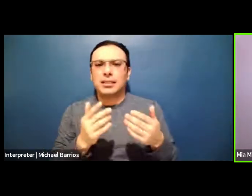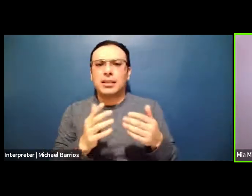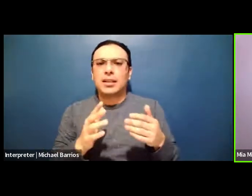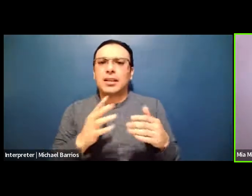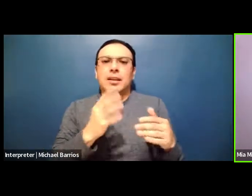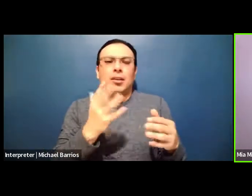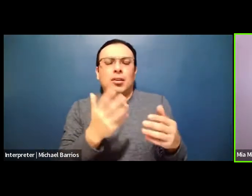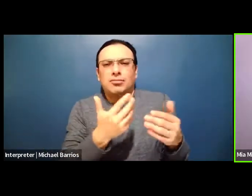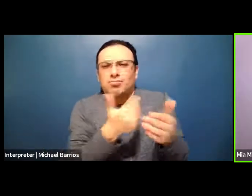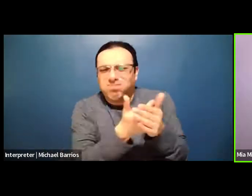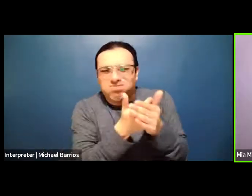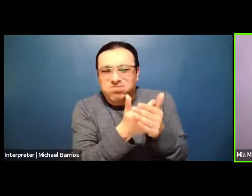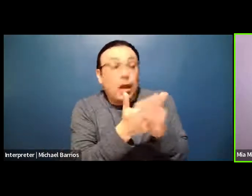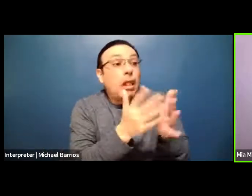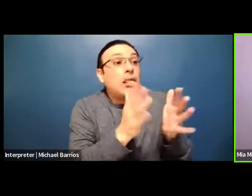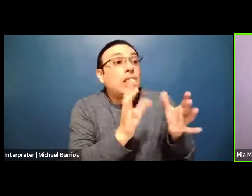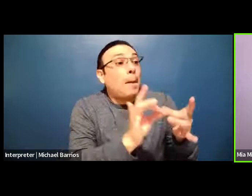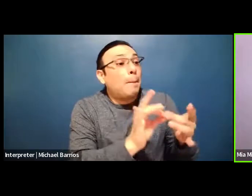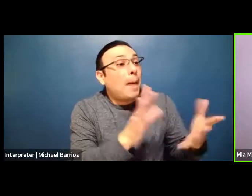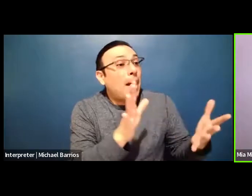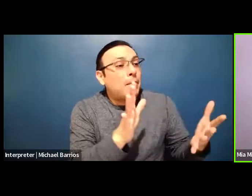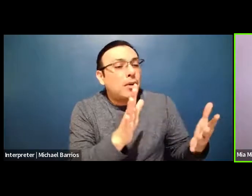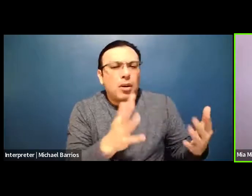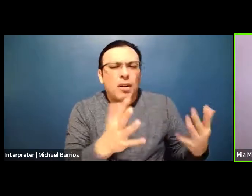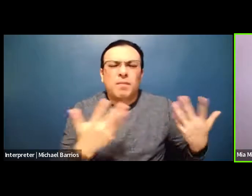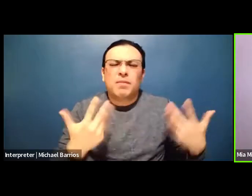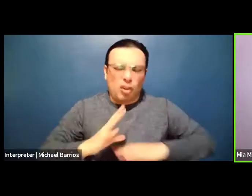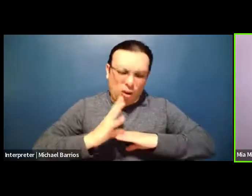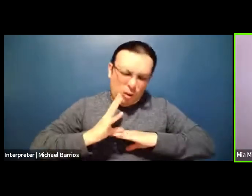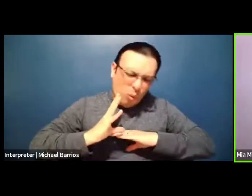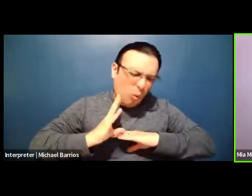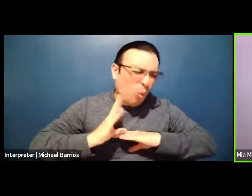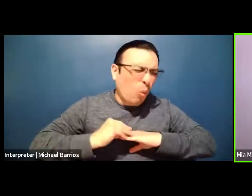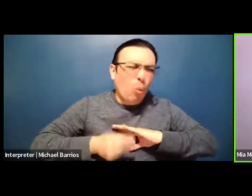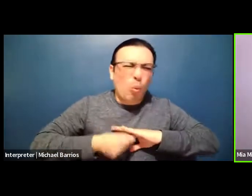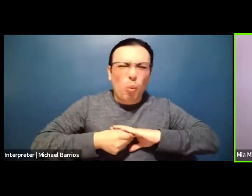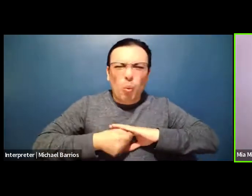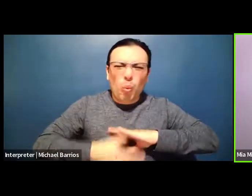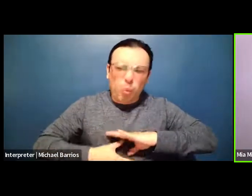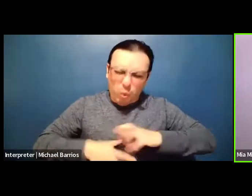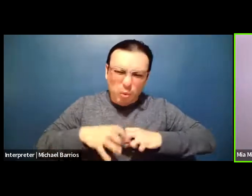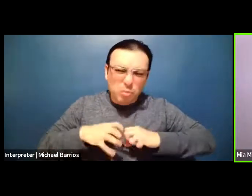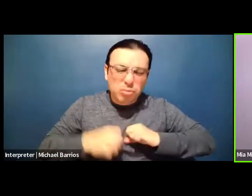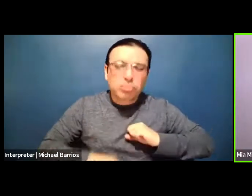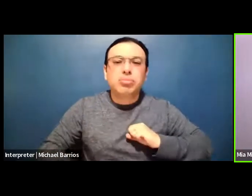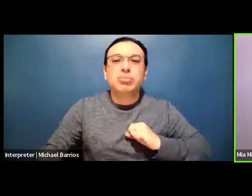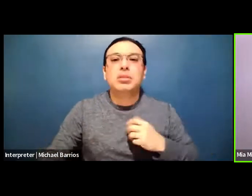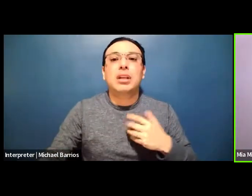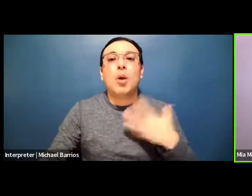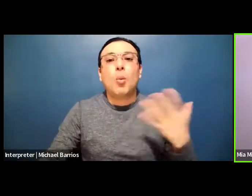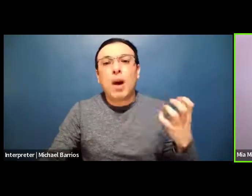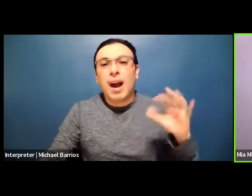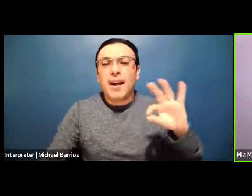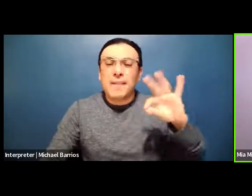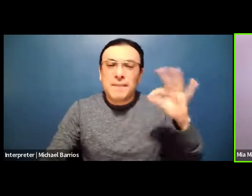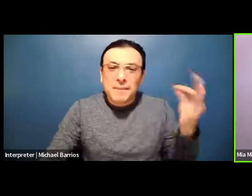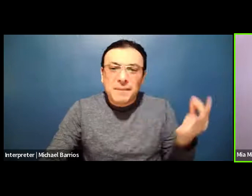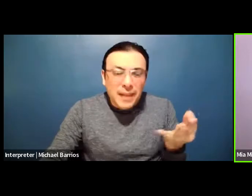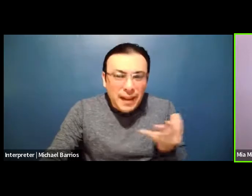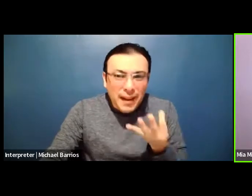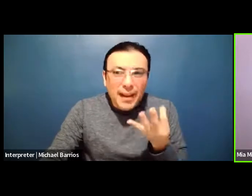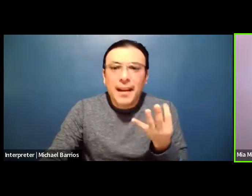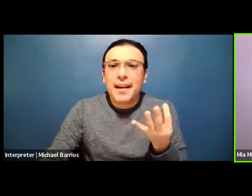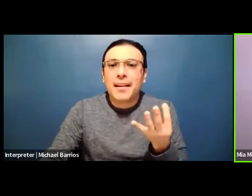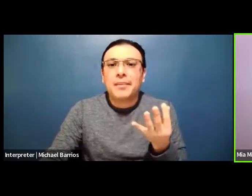could be nothing less than soul-crushing. Our longing for family is the ache for disabled belonging, and it